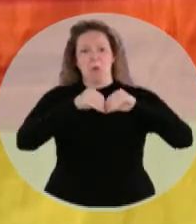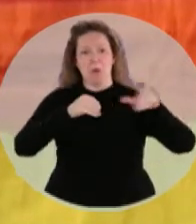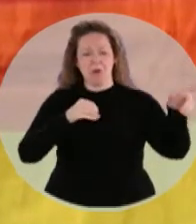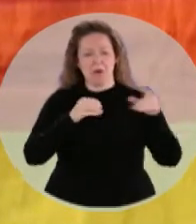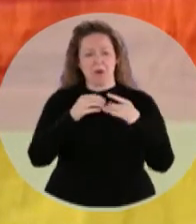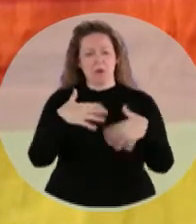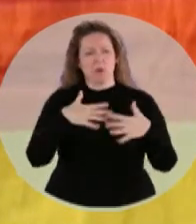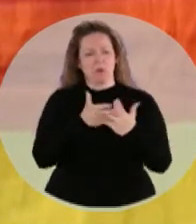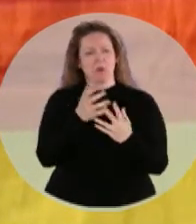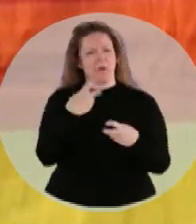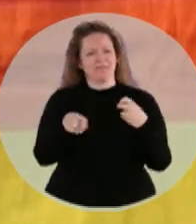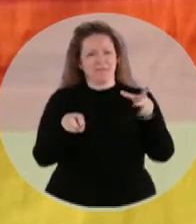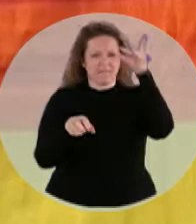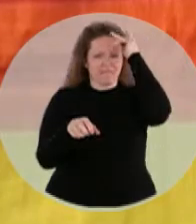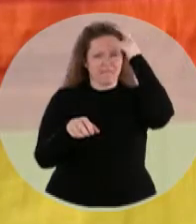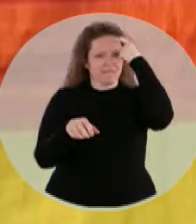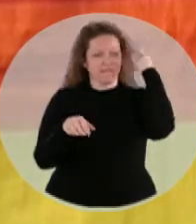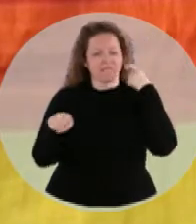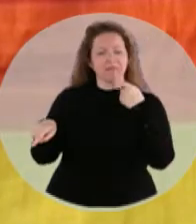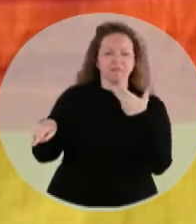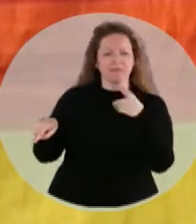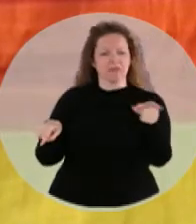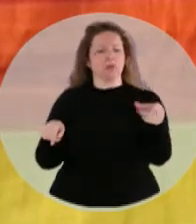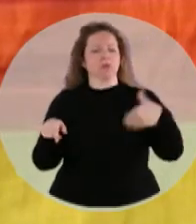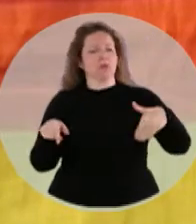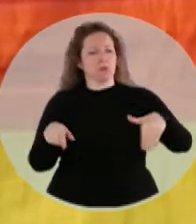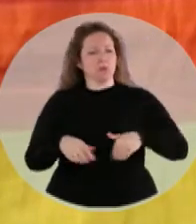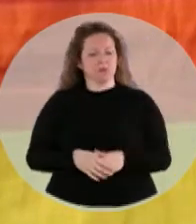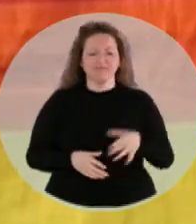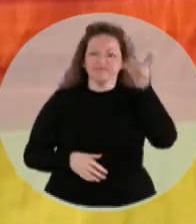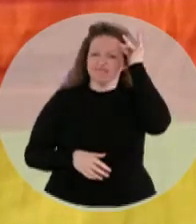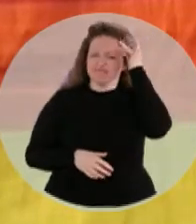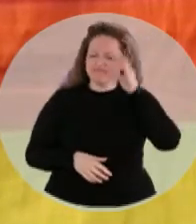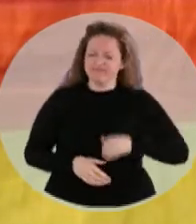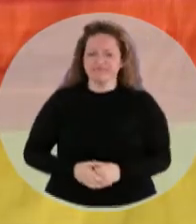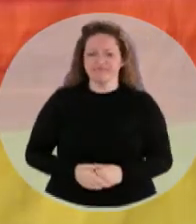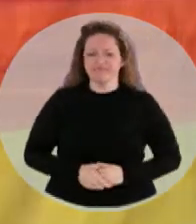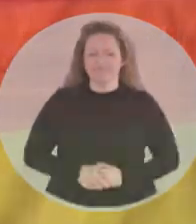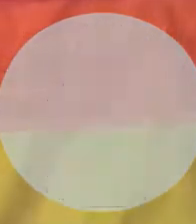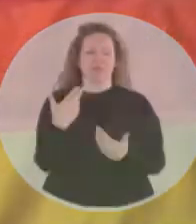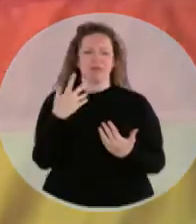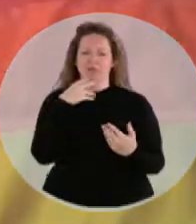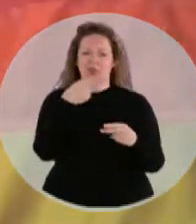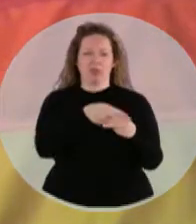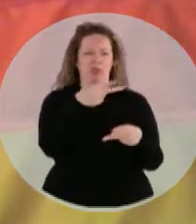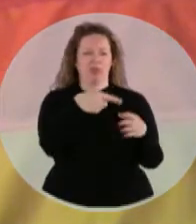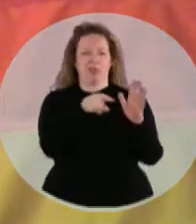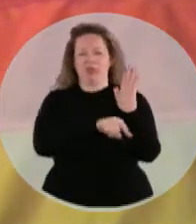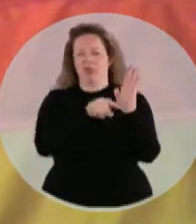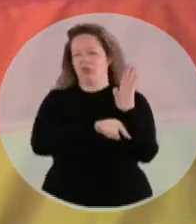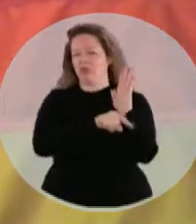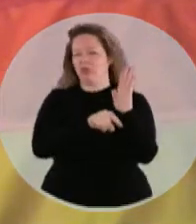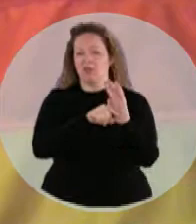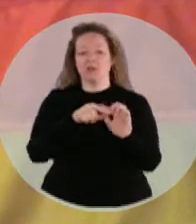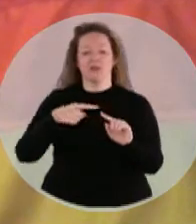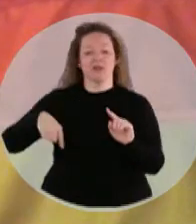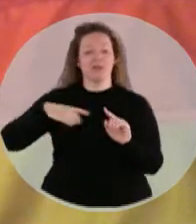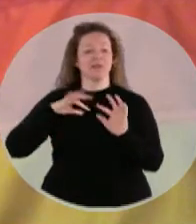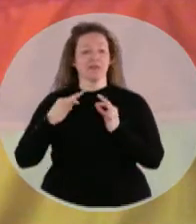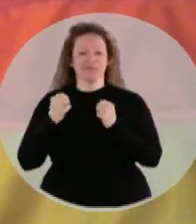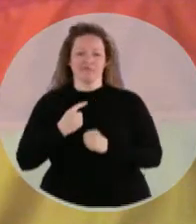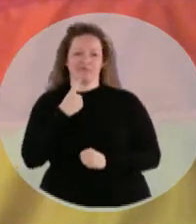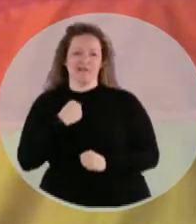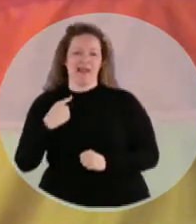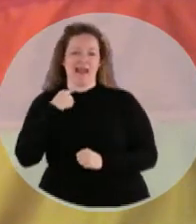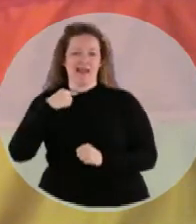more difficult than actually being thrown to the ground, because that sticks with you a lot longer. Getting a lot of negative responses